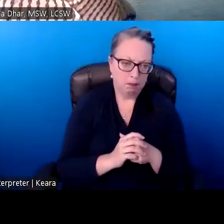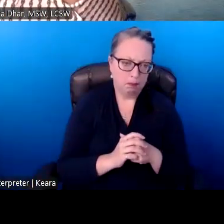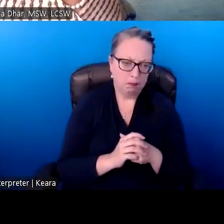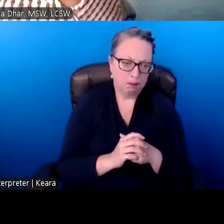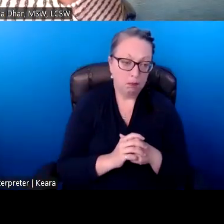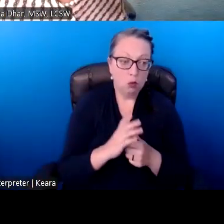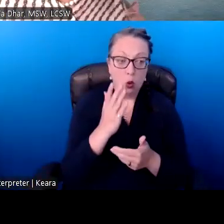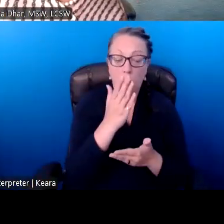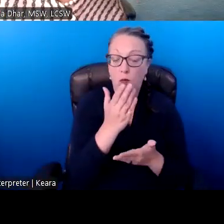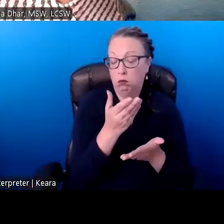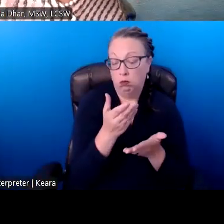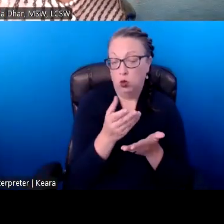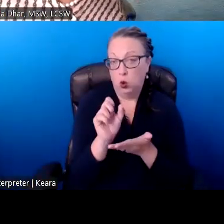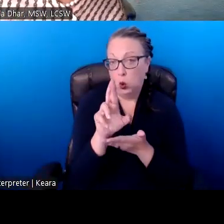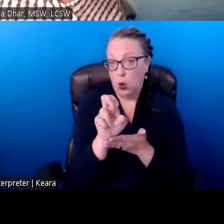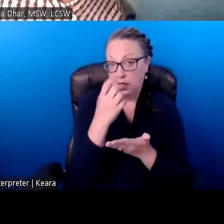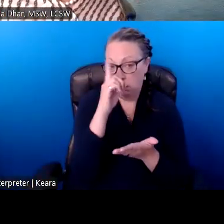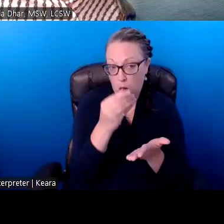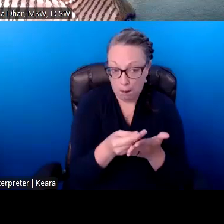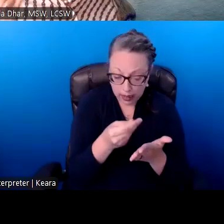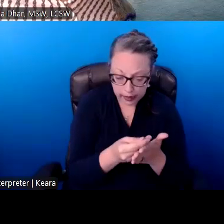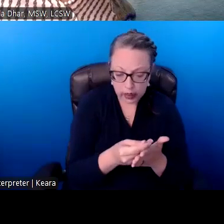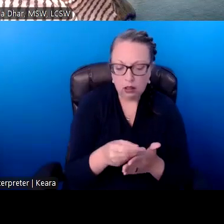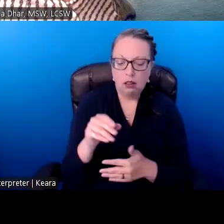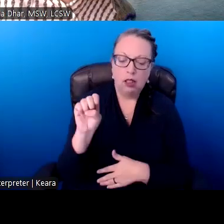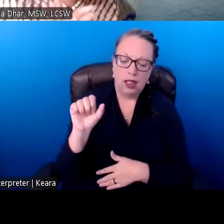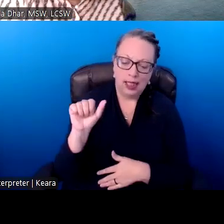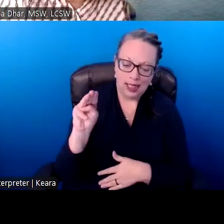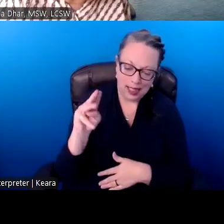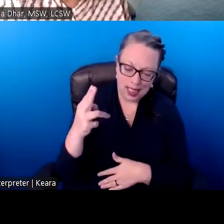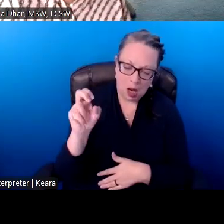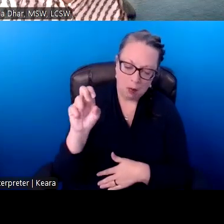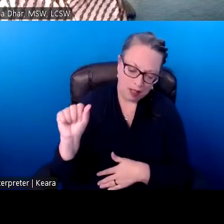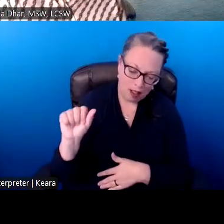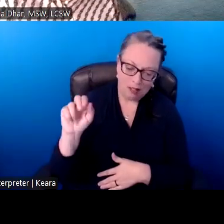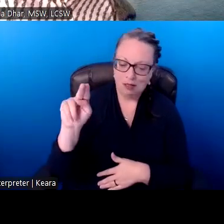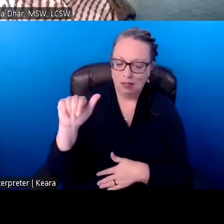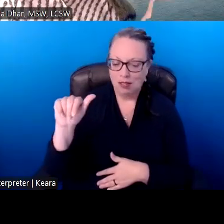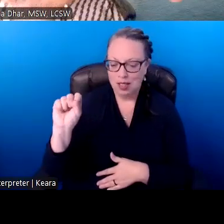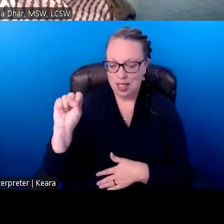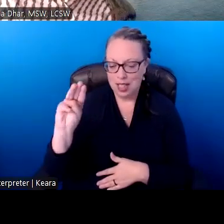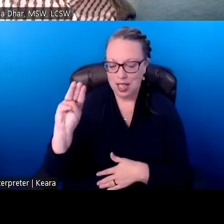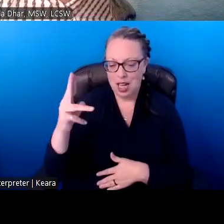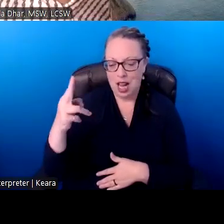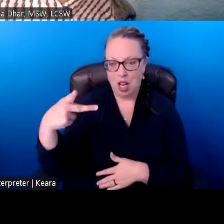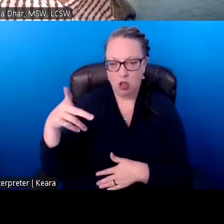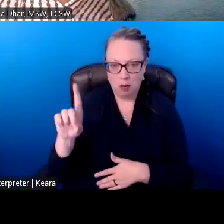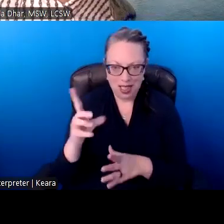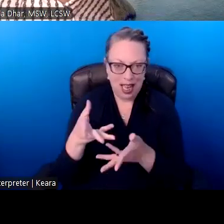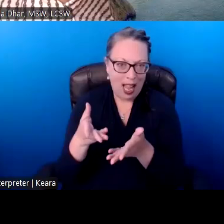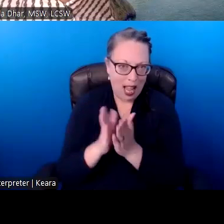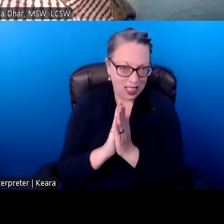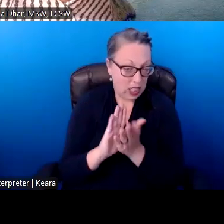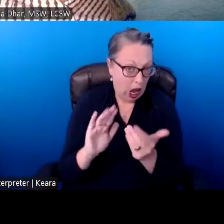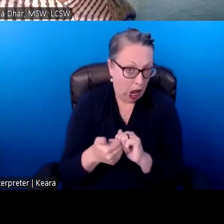are some funding sources? SAMHSA and NASHBID asked me, how can you fund some of these programs that I've been talking